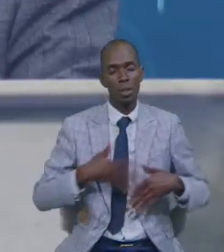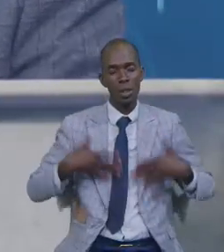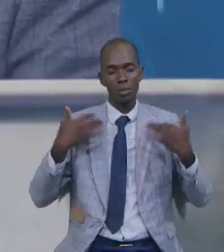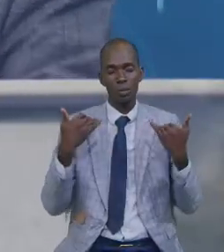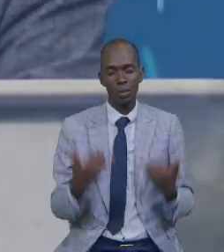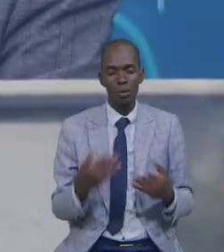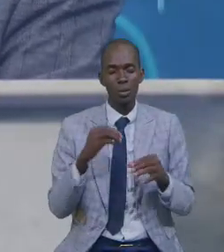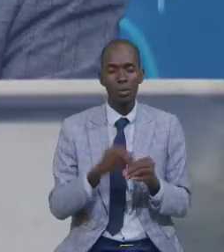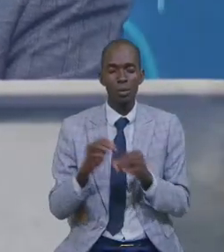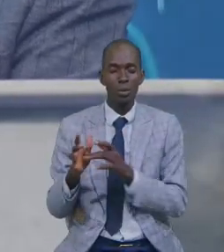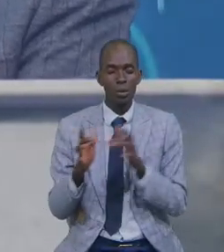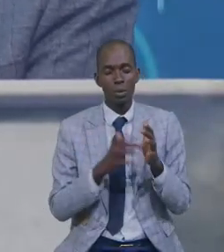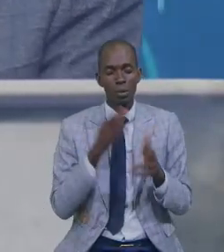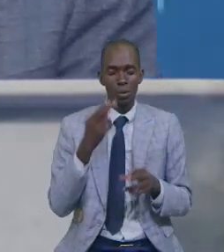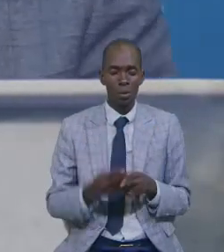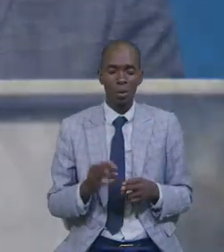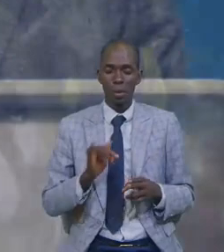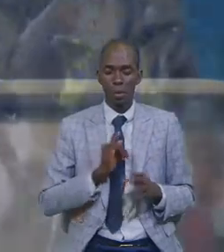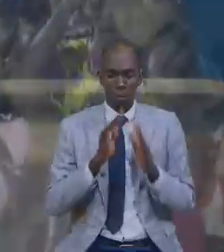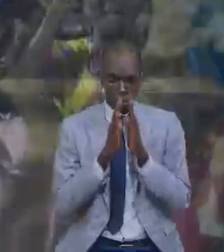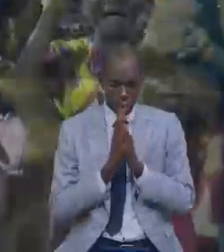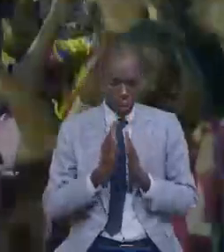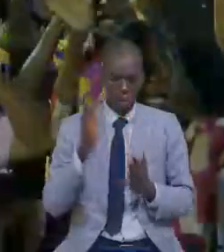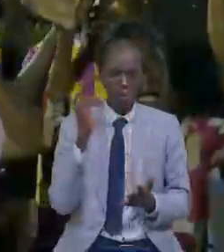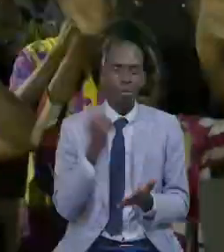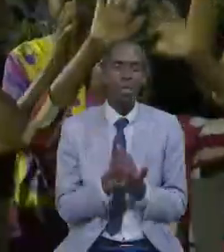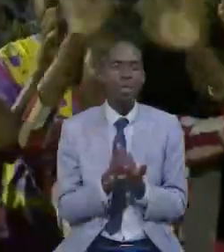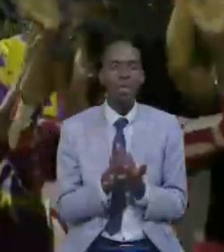Jesus' name I pray.